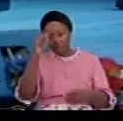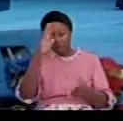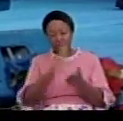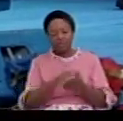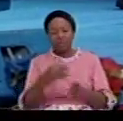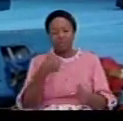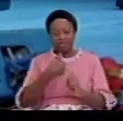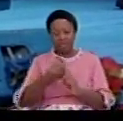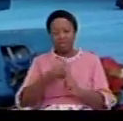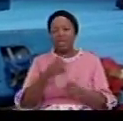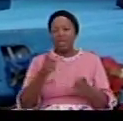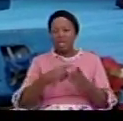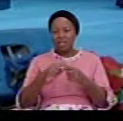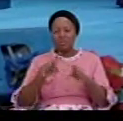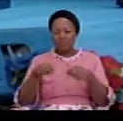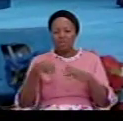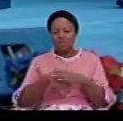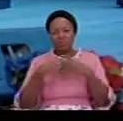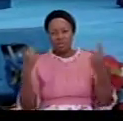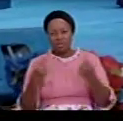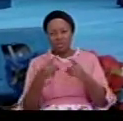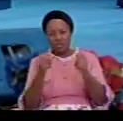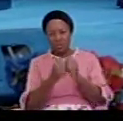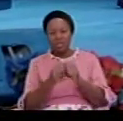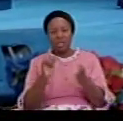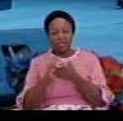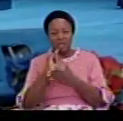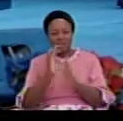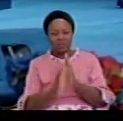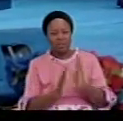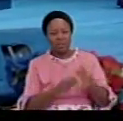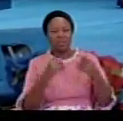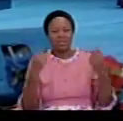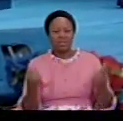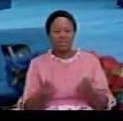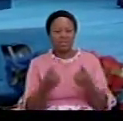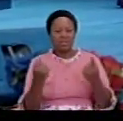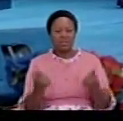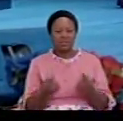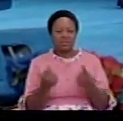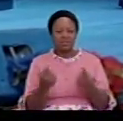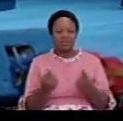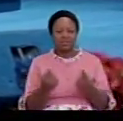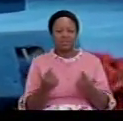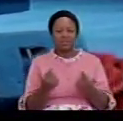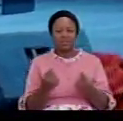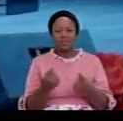will commit sin. That's presumptuous sin.